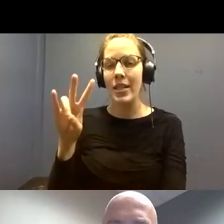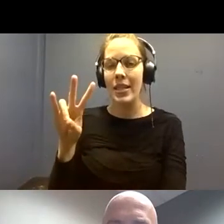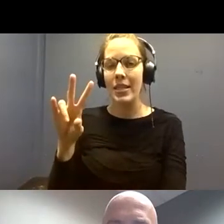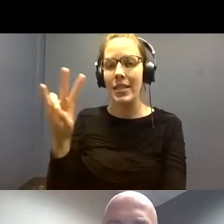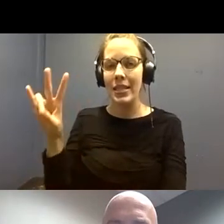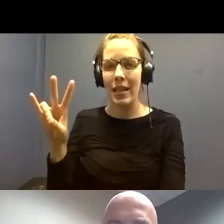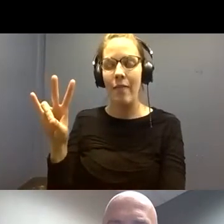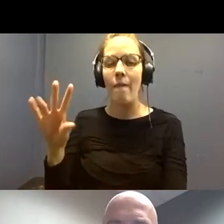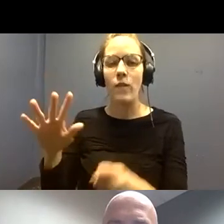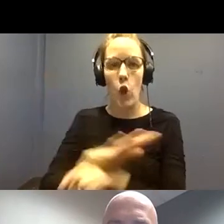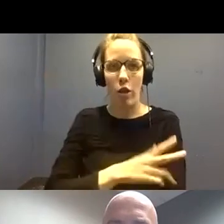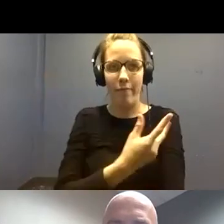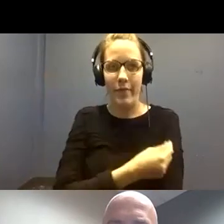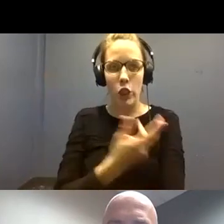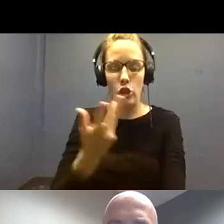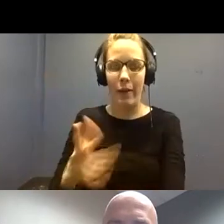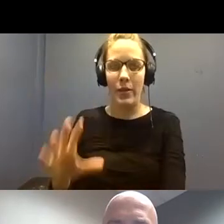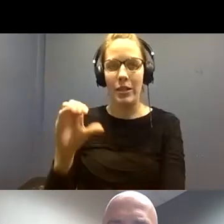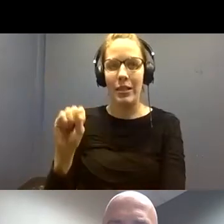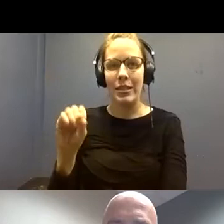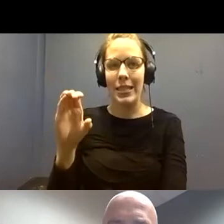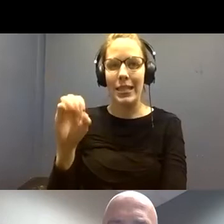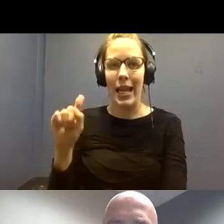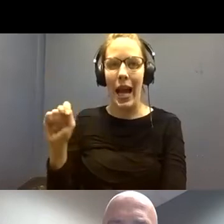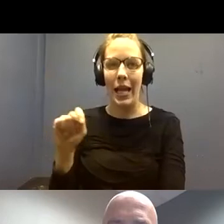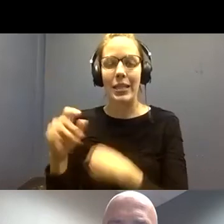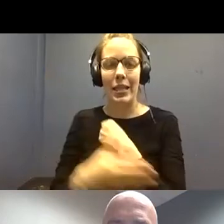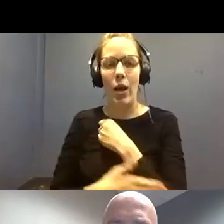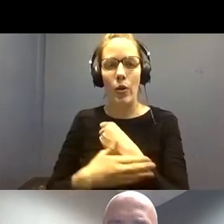55,577 fully vaccinated Scott County residents at this time.